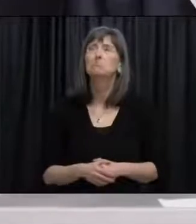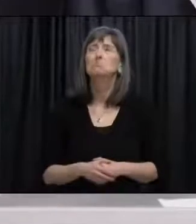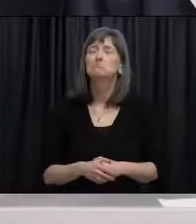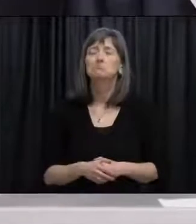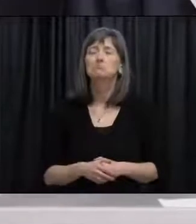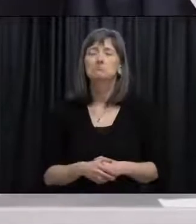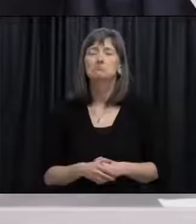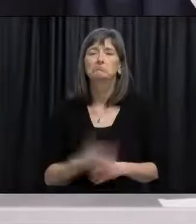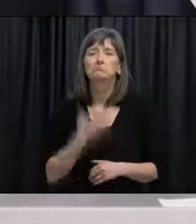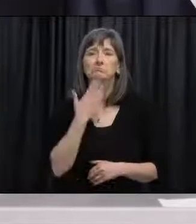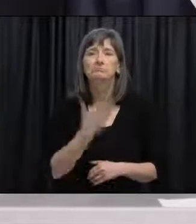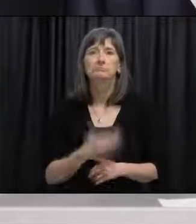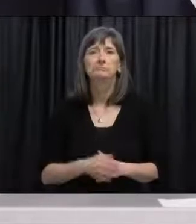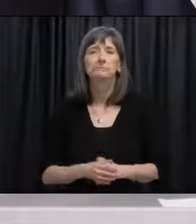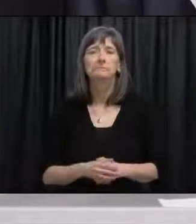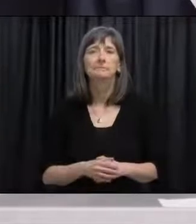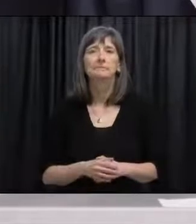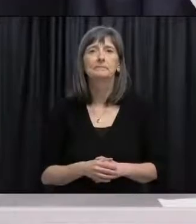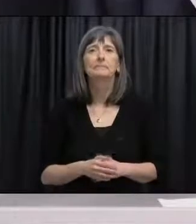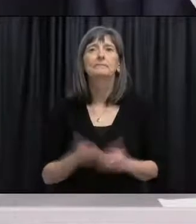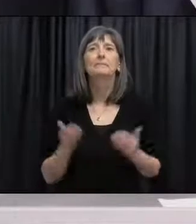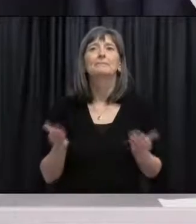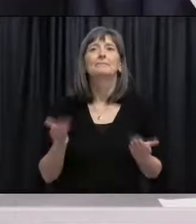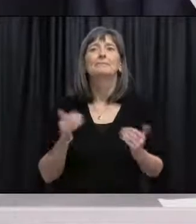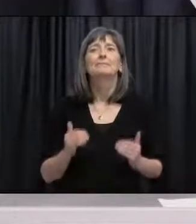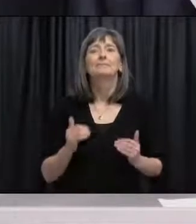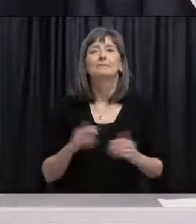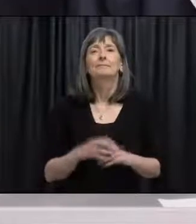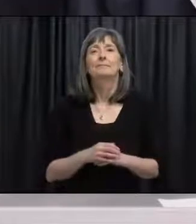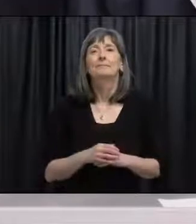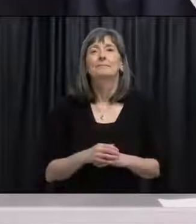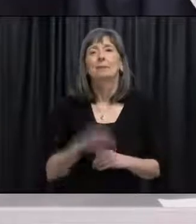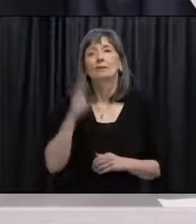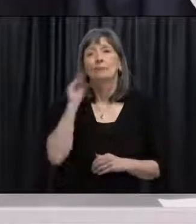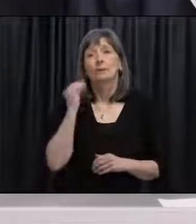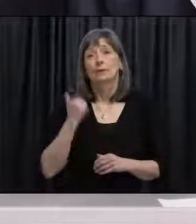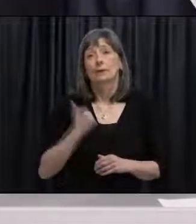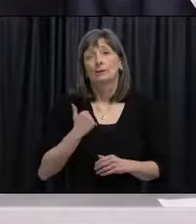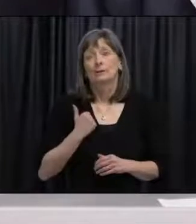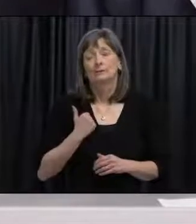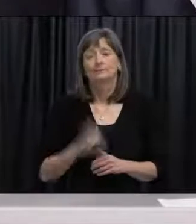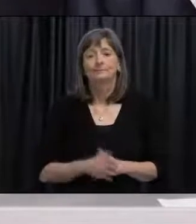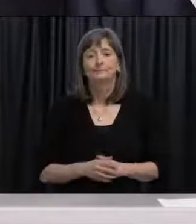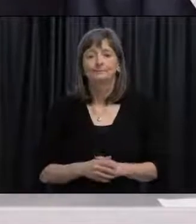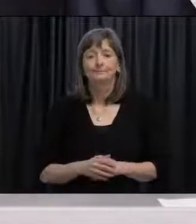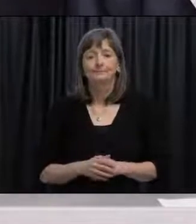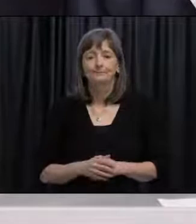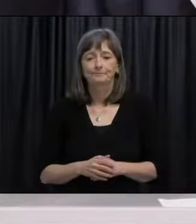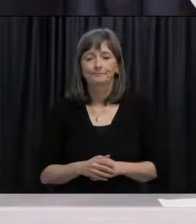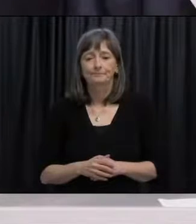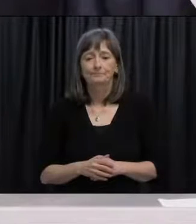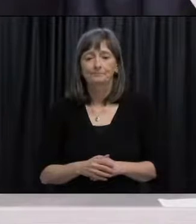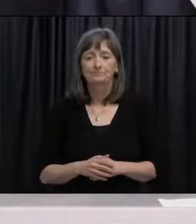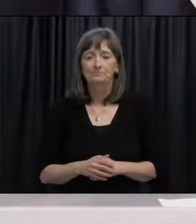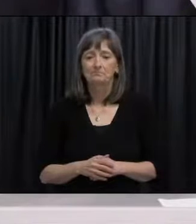Thank you. Our next questions are from Patrick Butler with Radio Canada. Please go ahead.